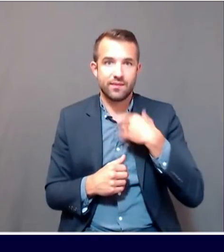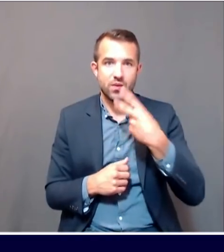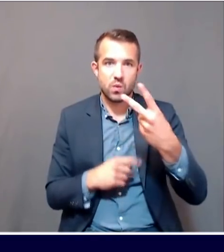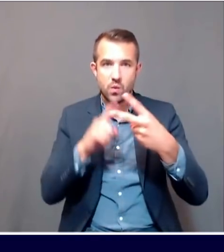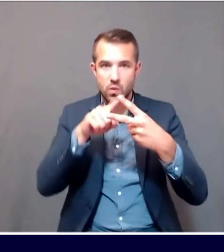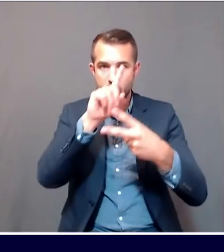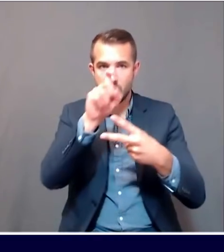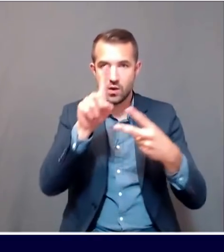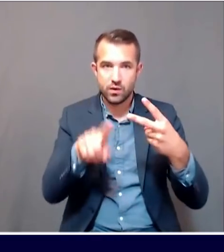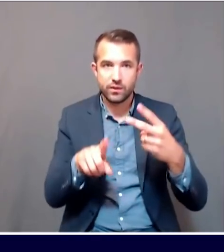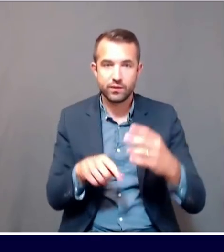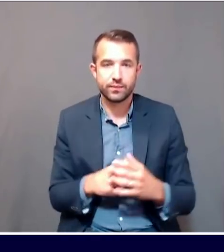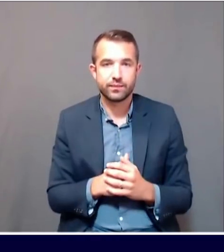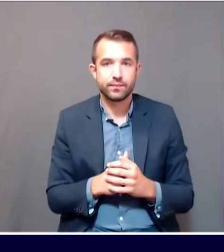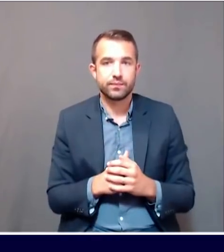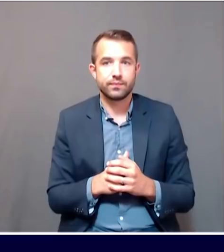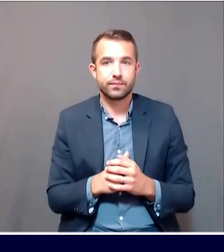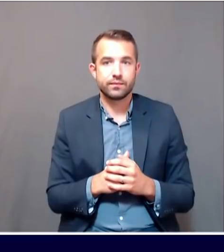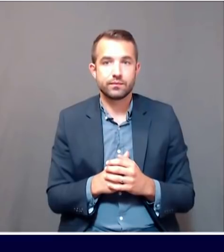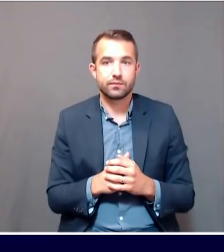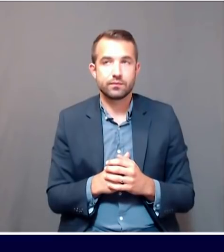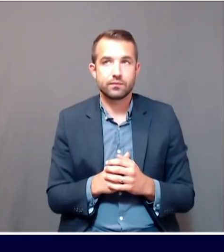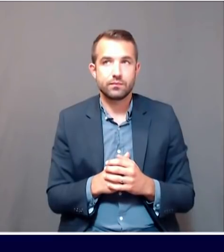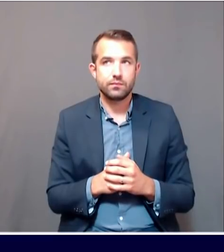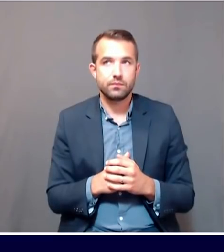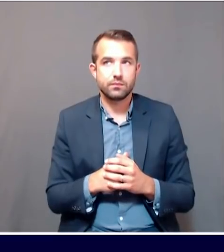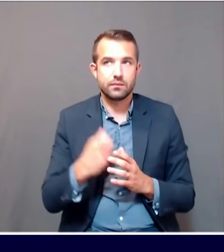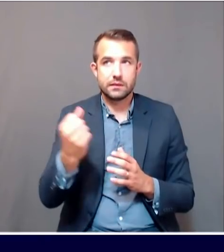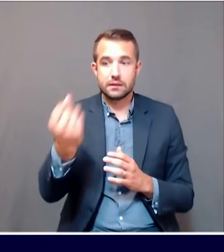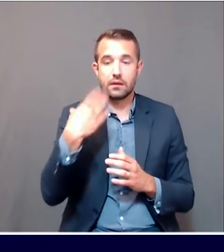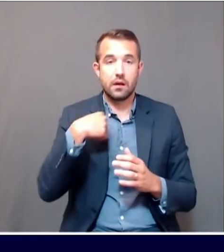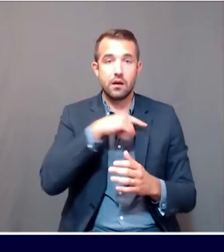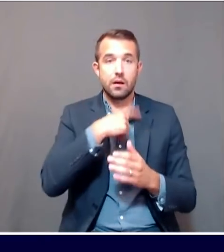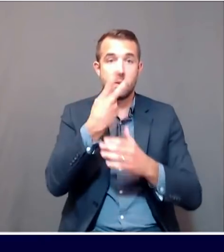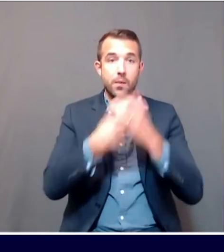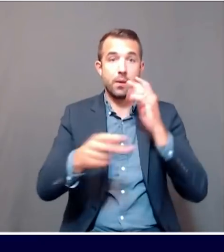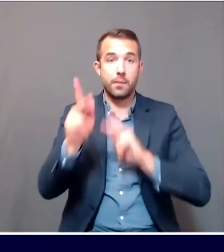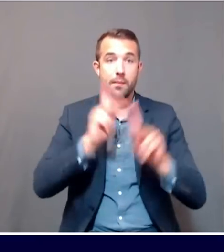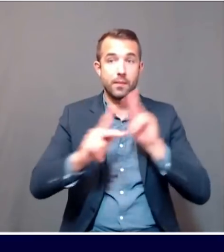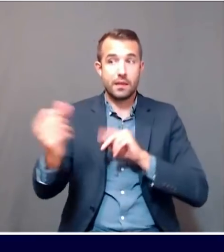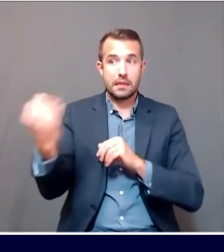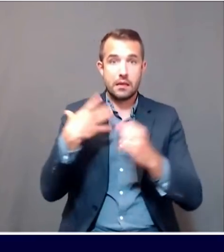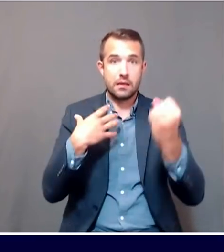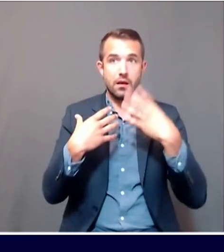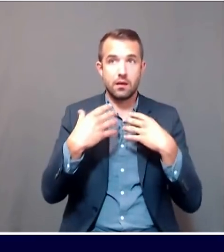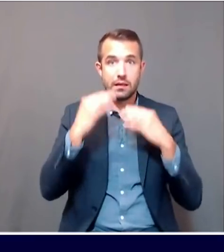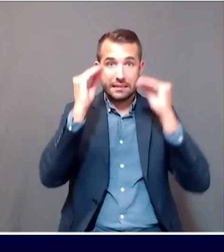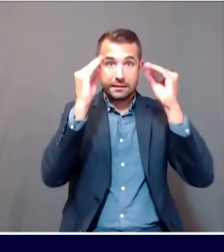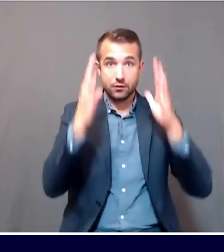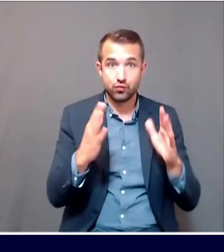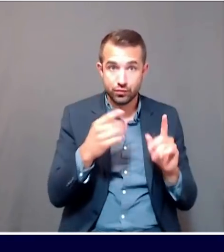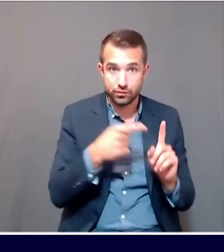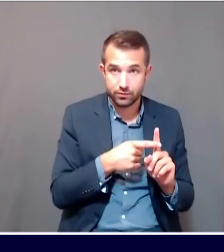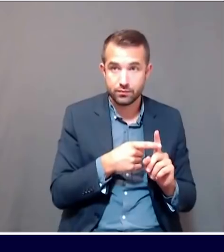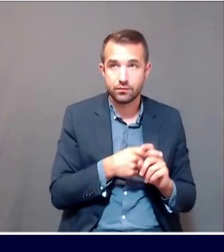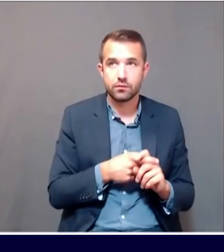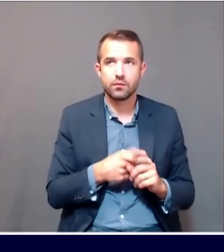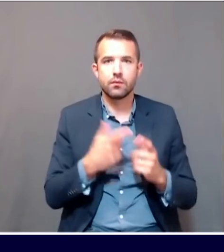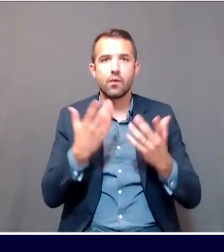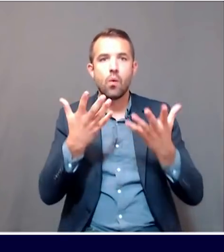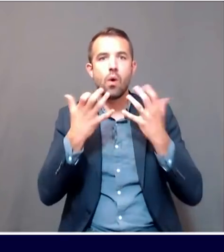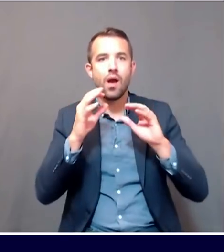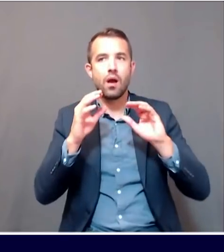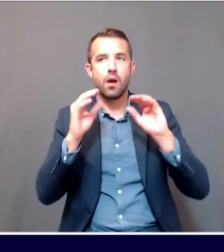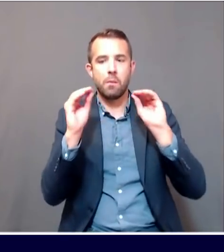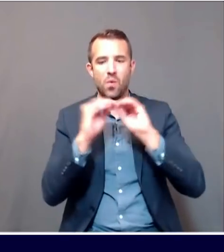that come from two different listeners who are teachers. The first says, I would like to get clarity about the rationale of the 3-foot distancing